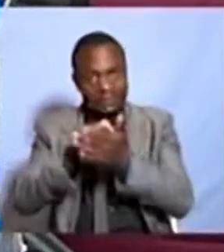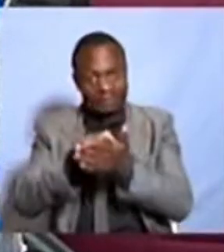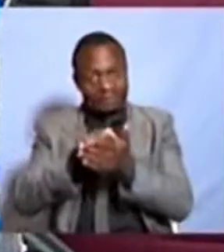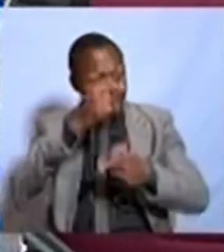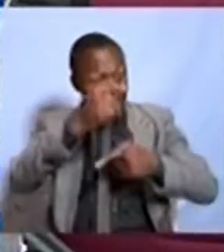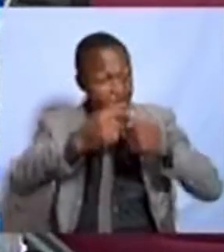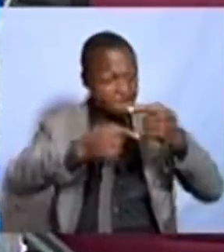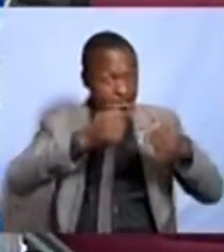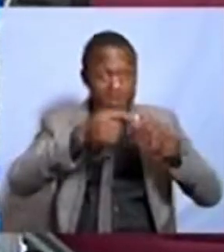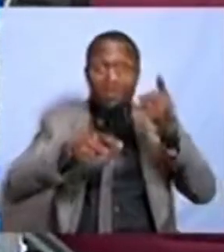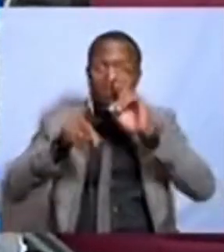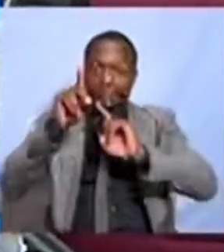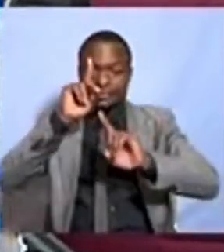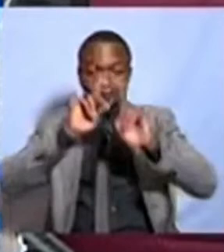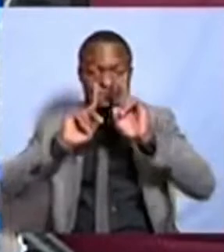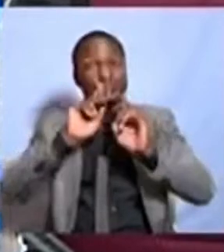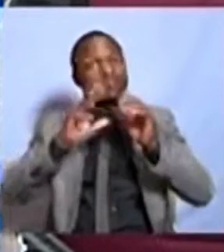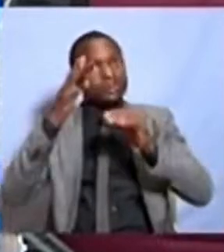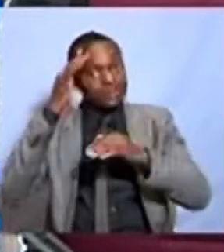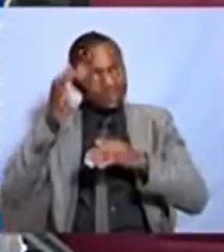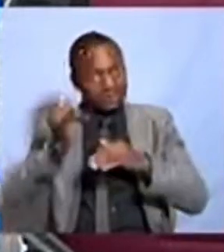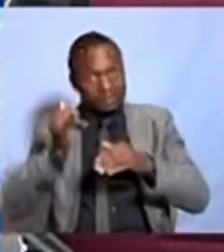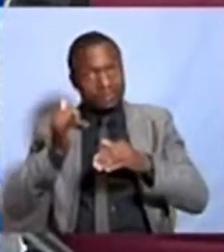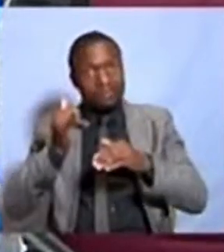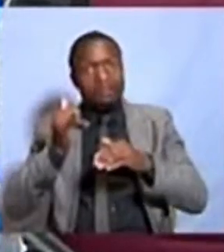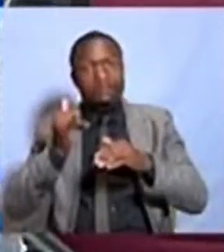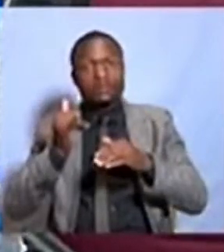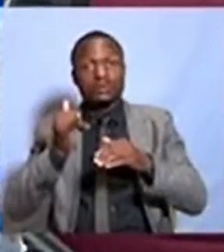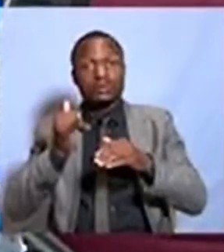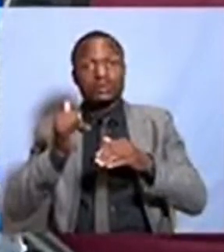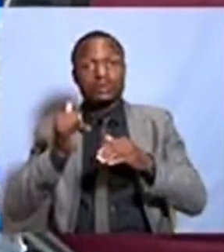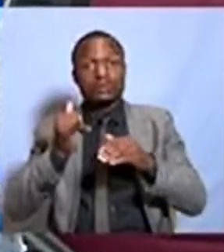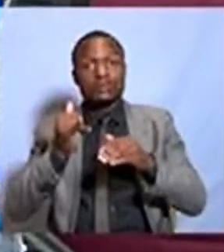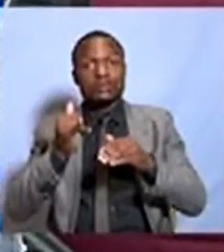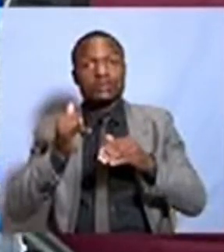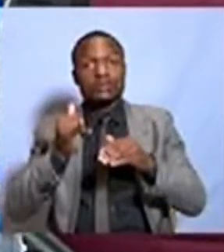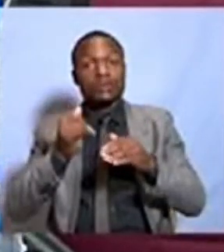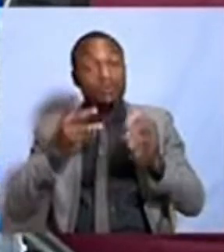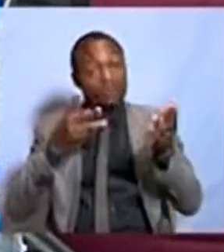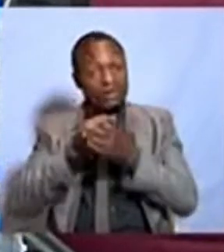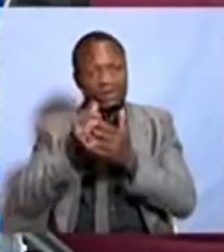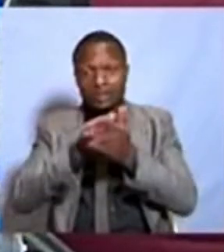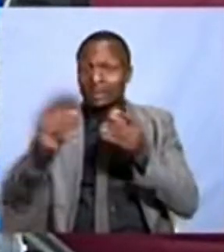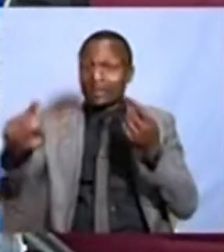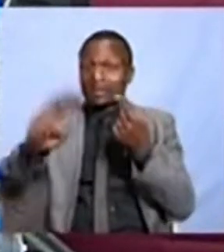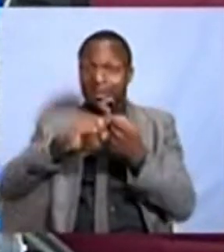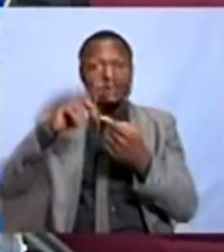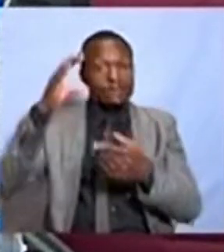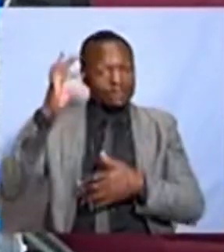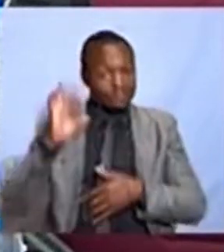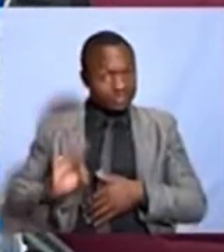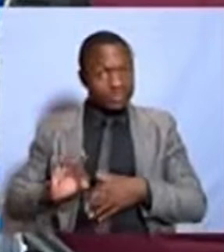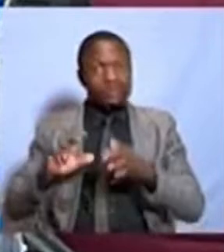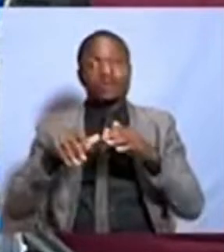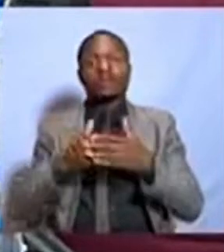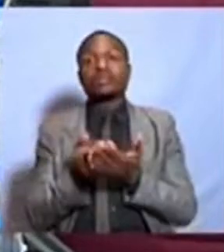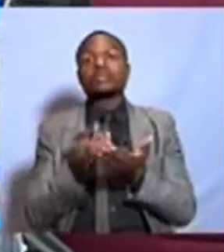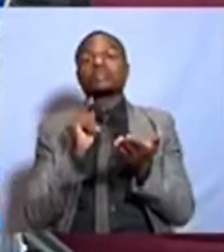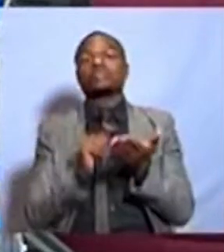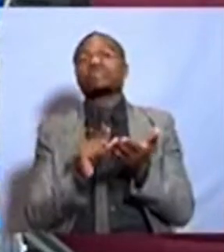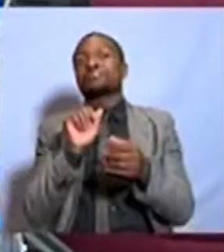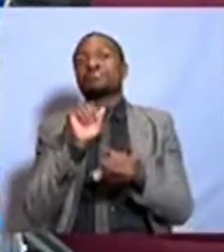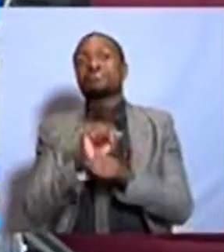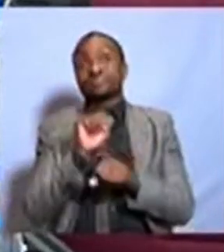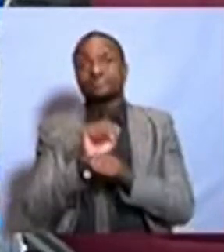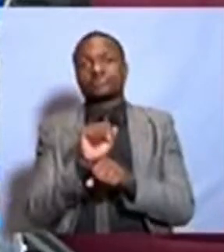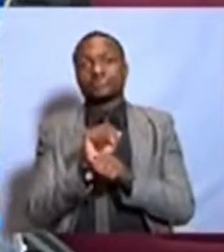ongoing debate, and this is why we are also standing on the cash plus benefit. So how this works is you